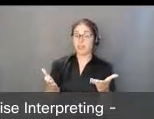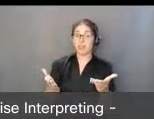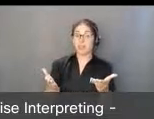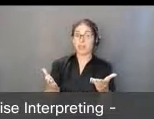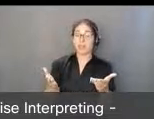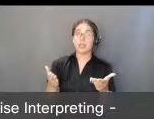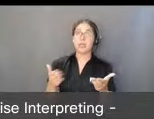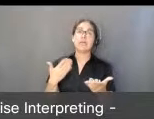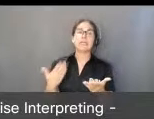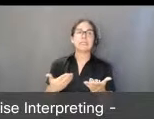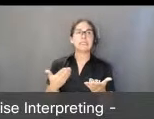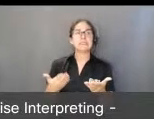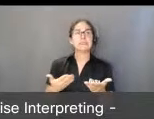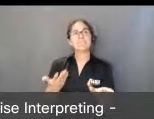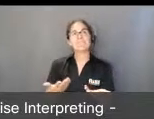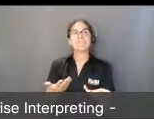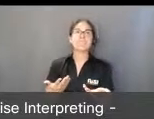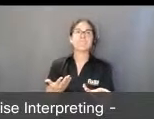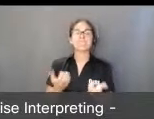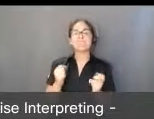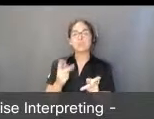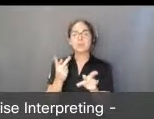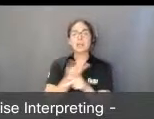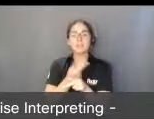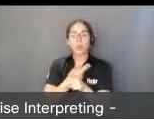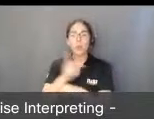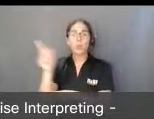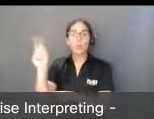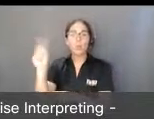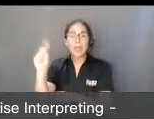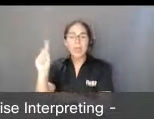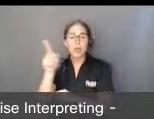is finding out where the kiddos are.